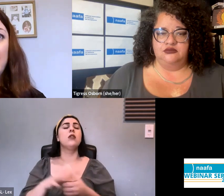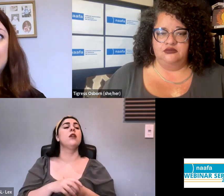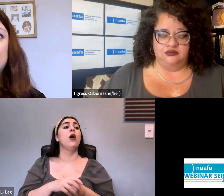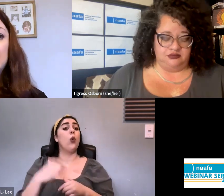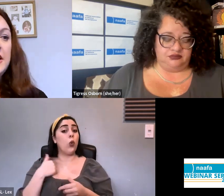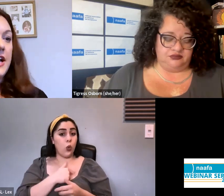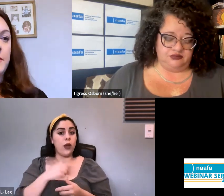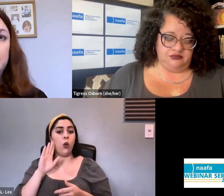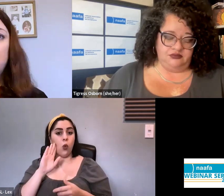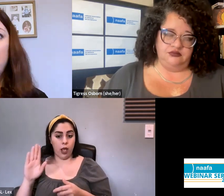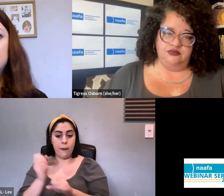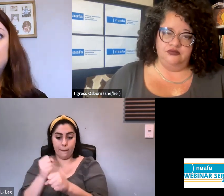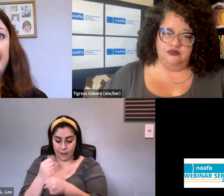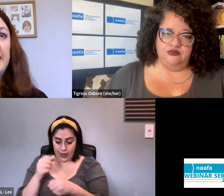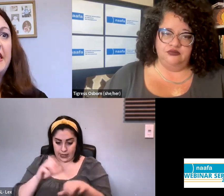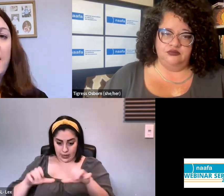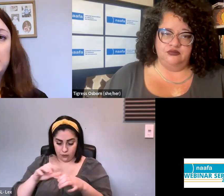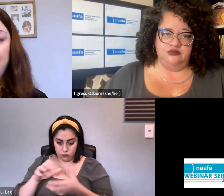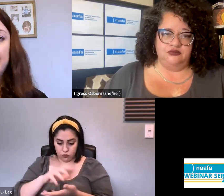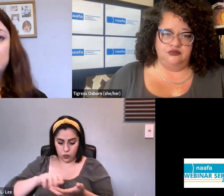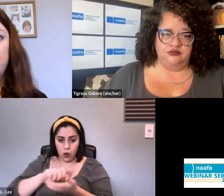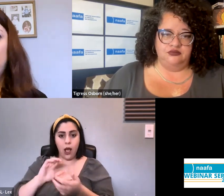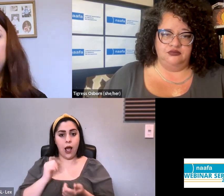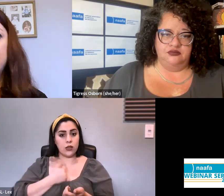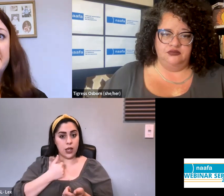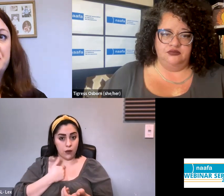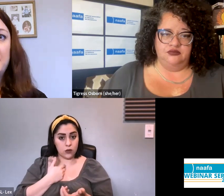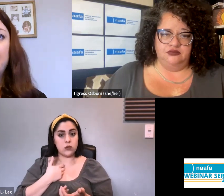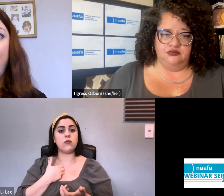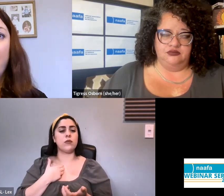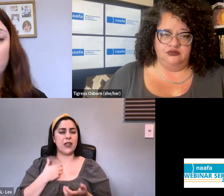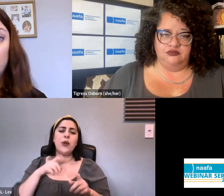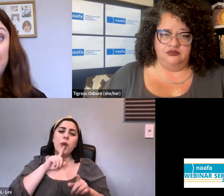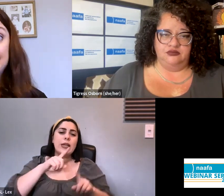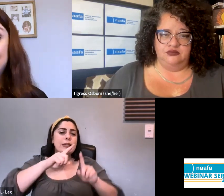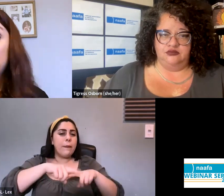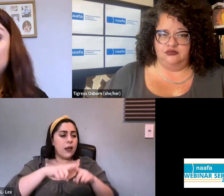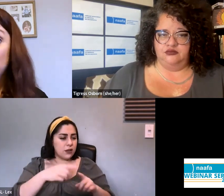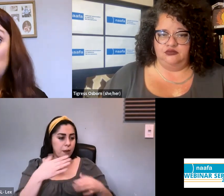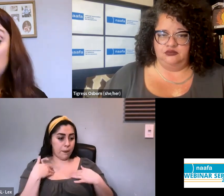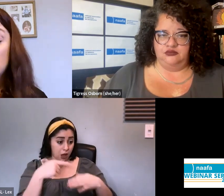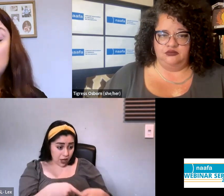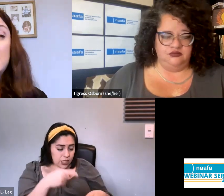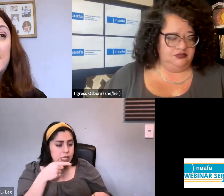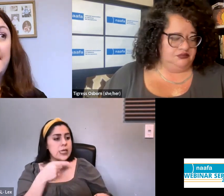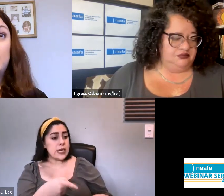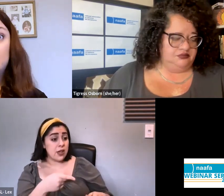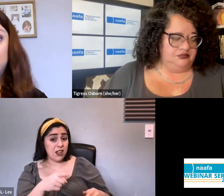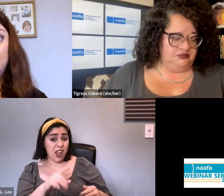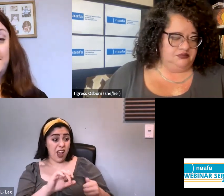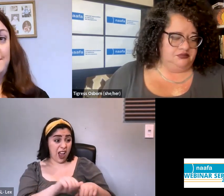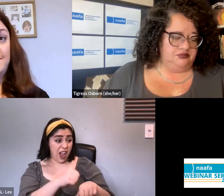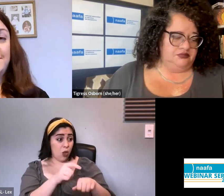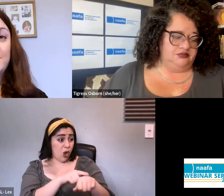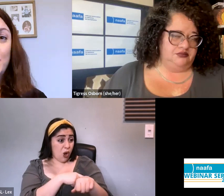based on cause of death, how long it's been, condition, how long we need to keep them for.